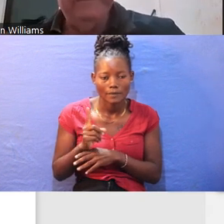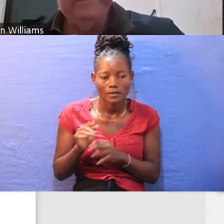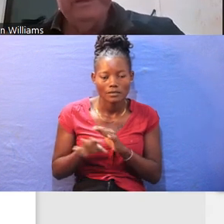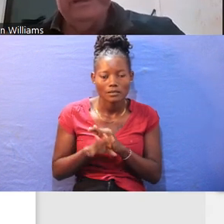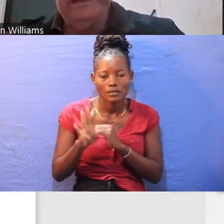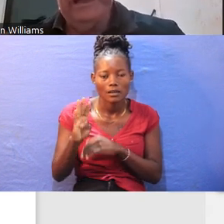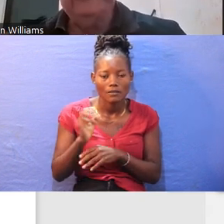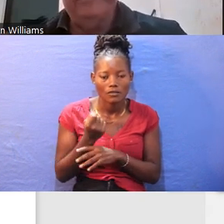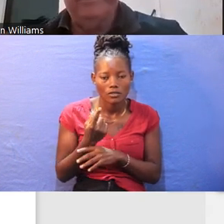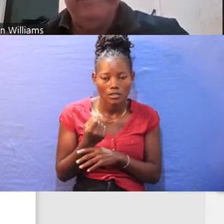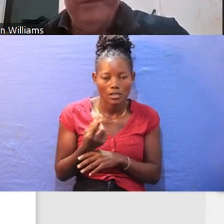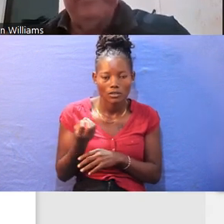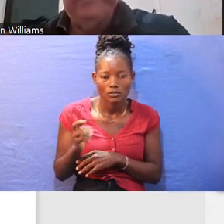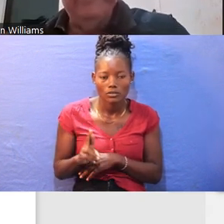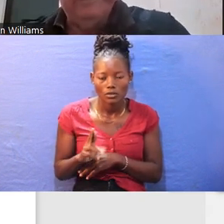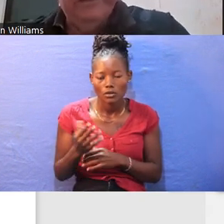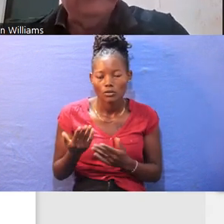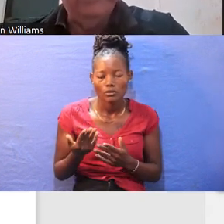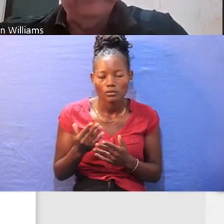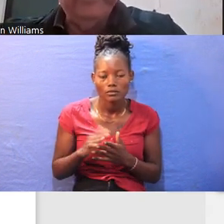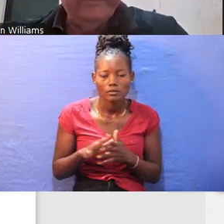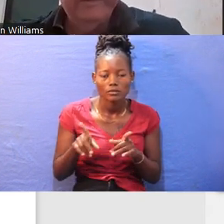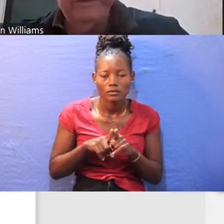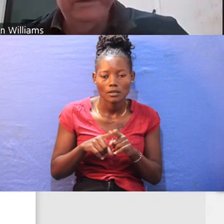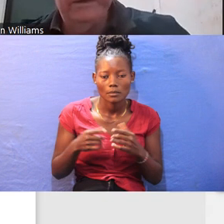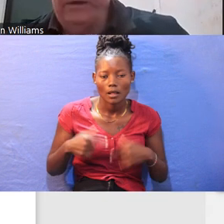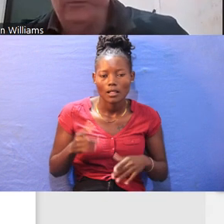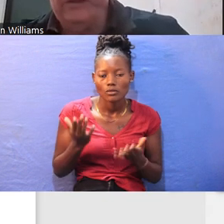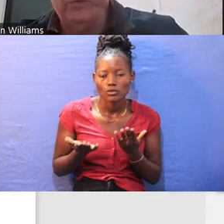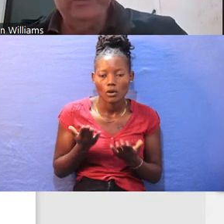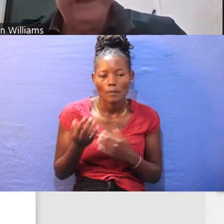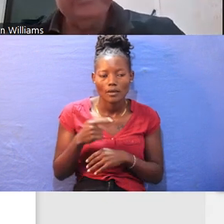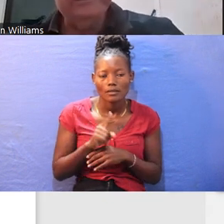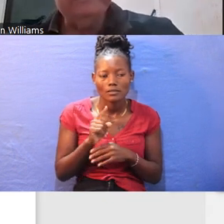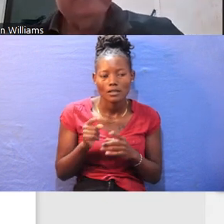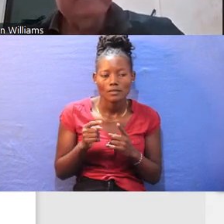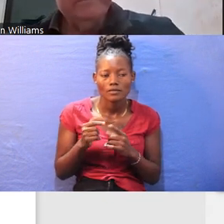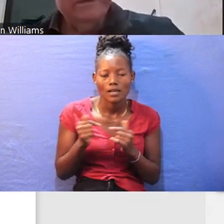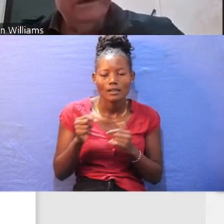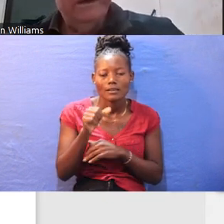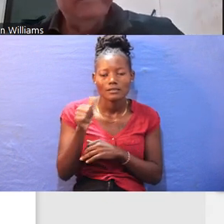be for them. And it allows them to compare themselves against others around the world, actually.